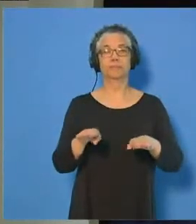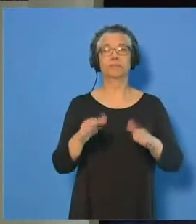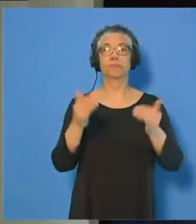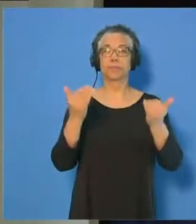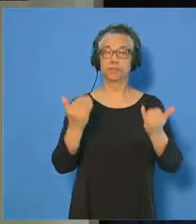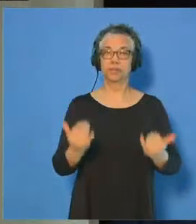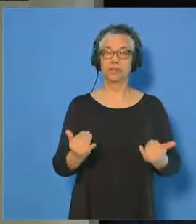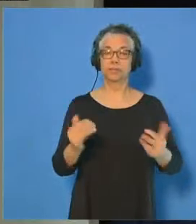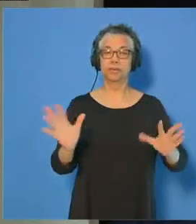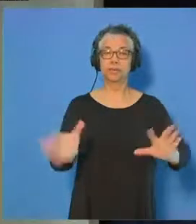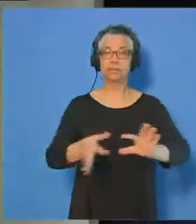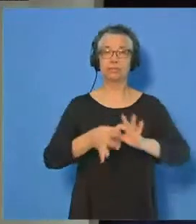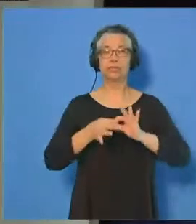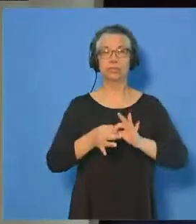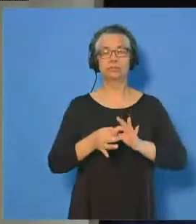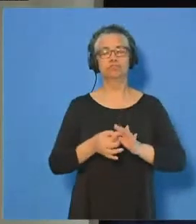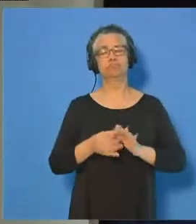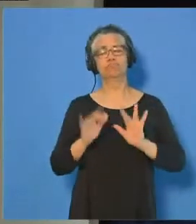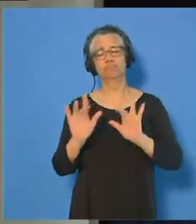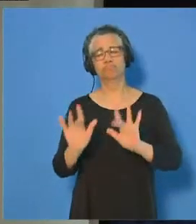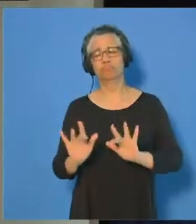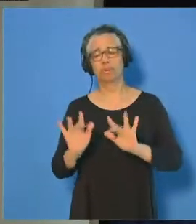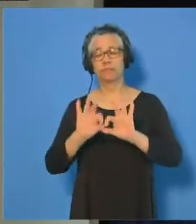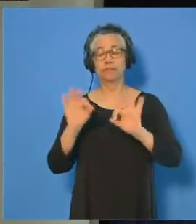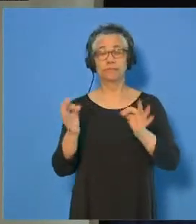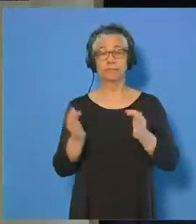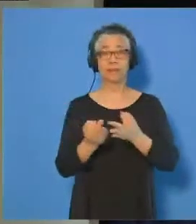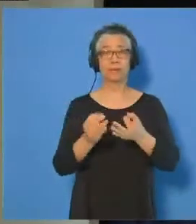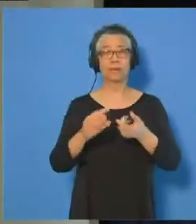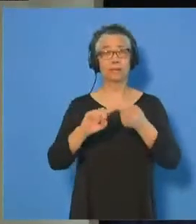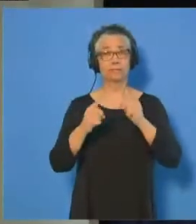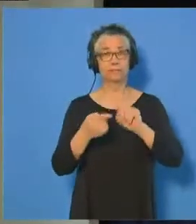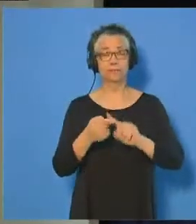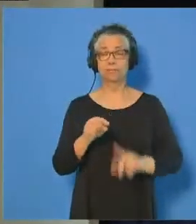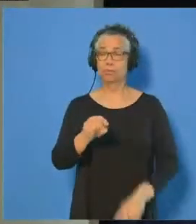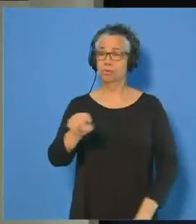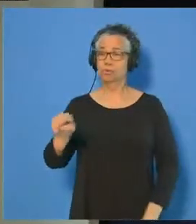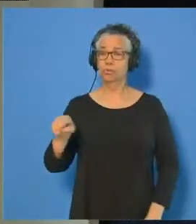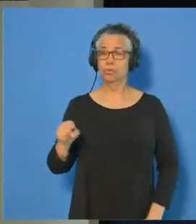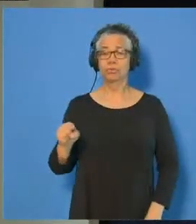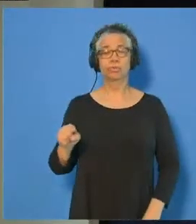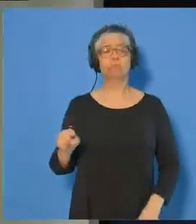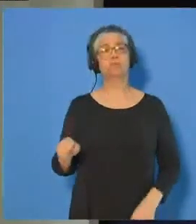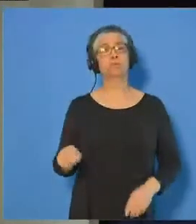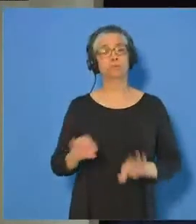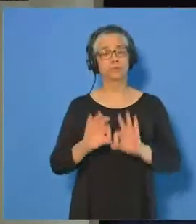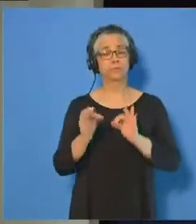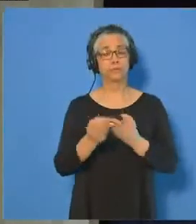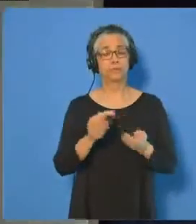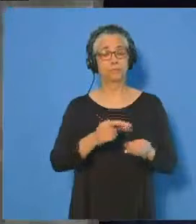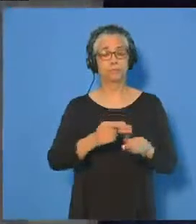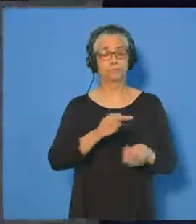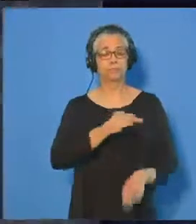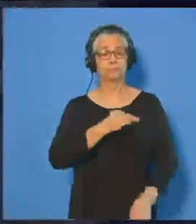Today, we join in mourning with the family and friends of those who have lost their lives to